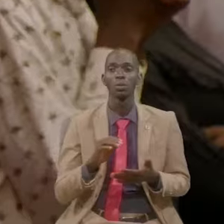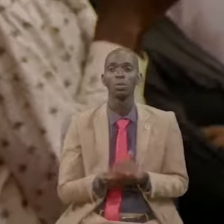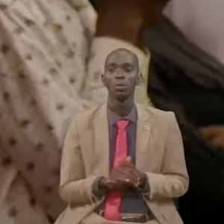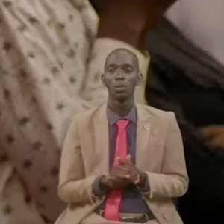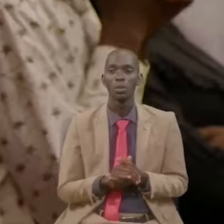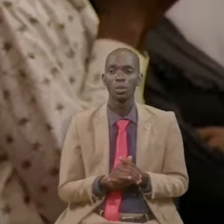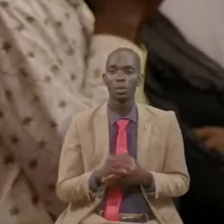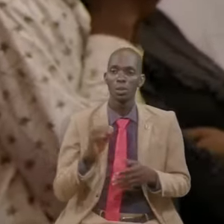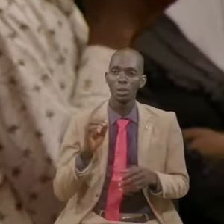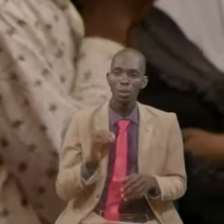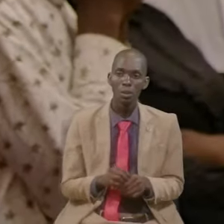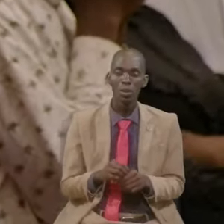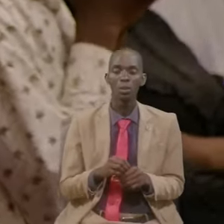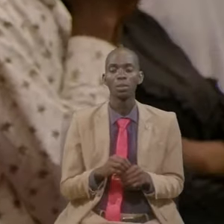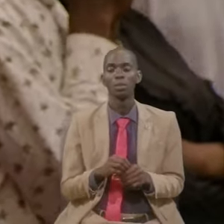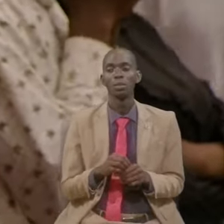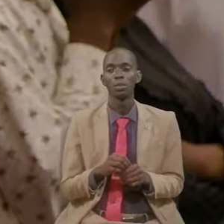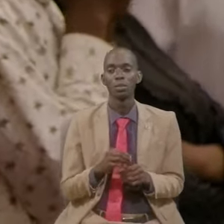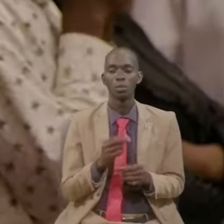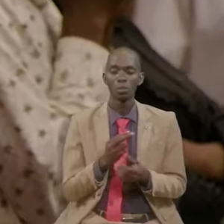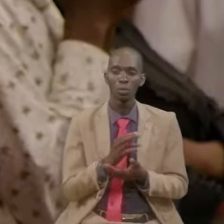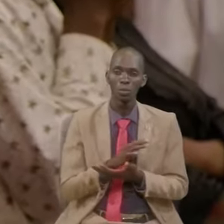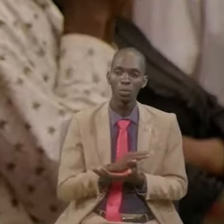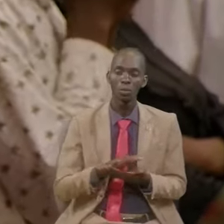being godly,